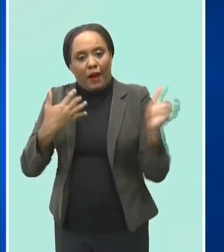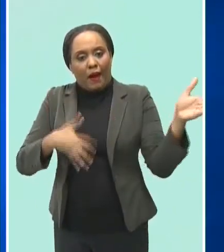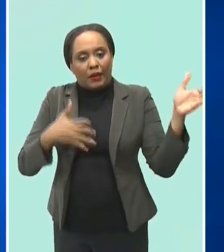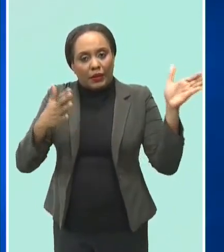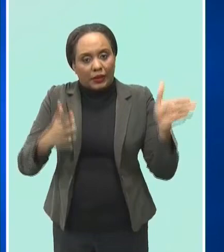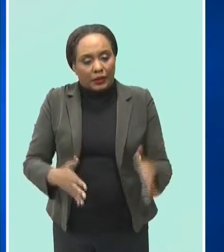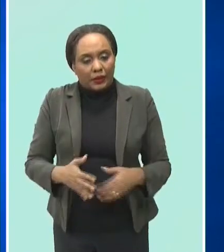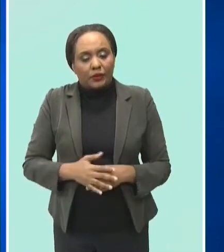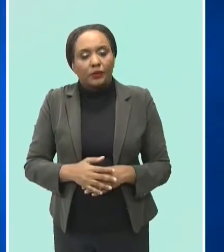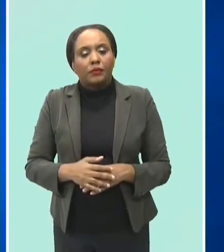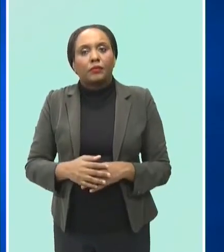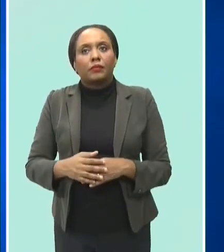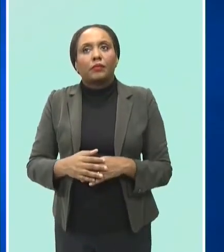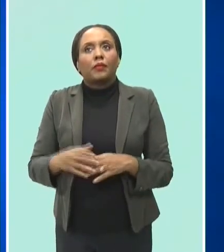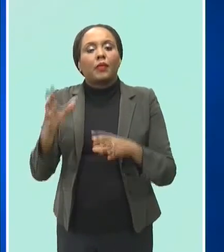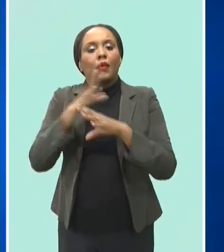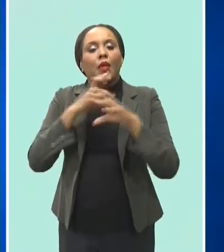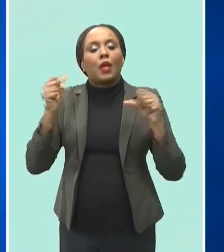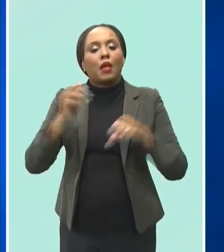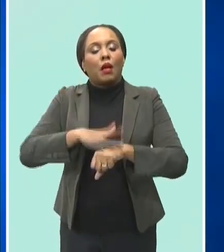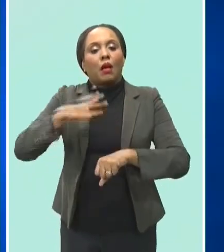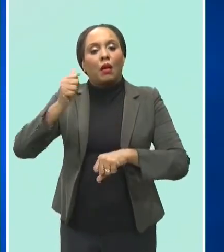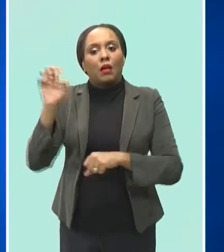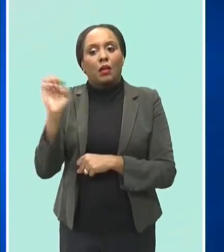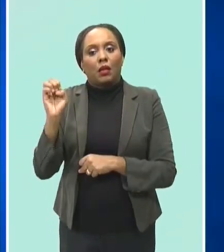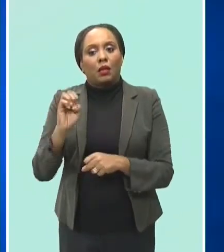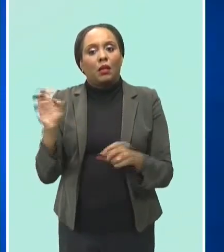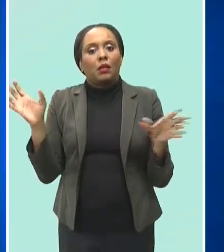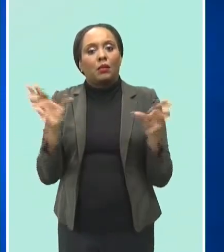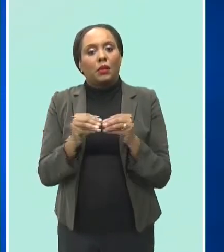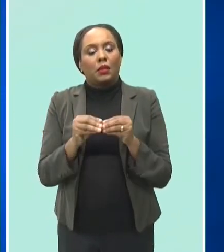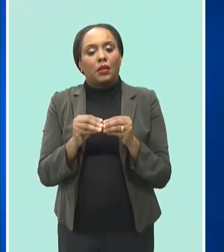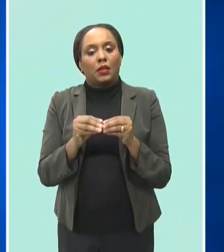President Mauricio Macri called an emergency cabinet meeting first thing on